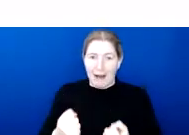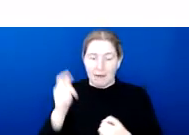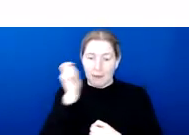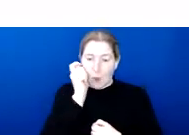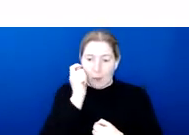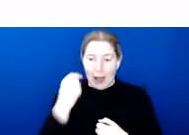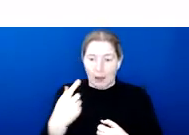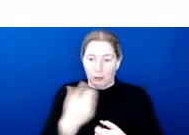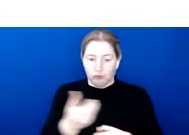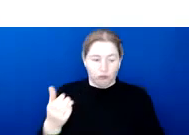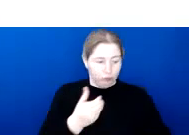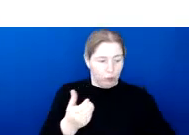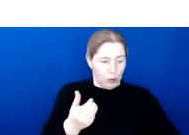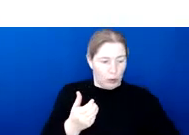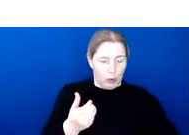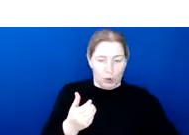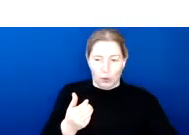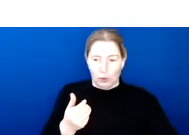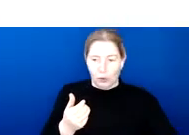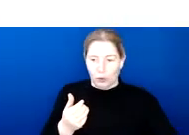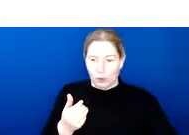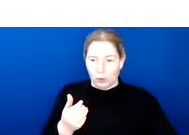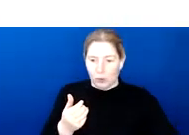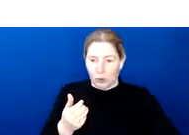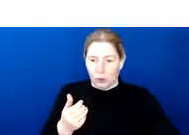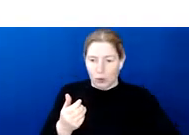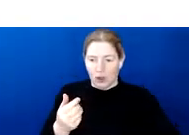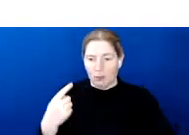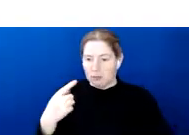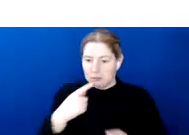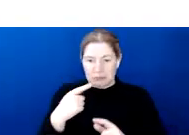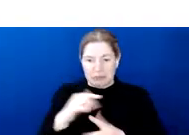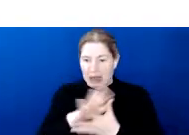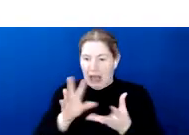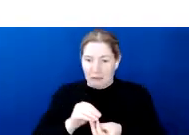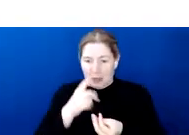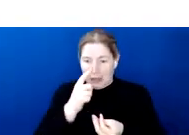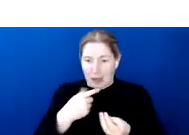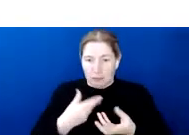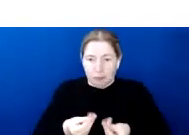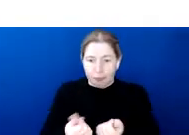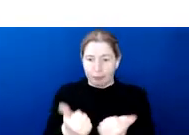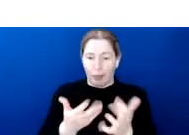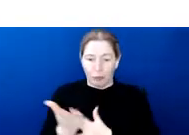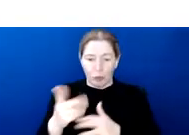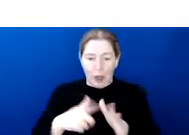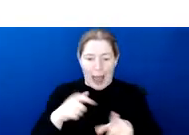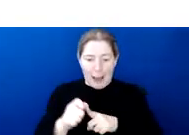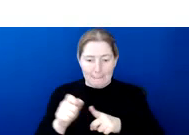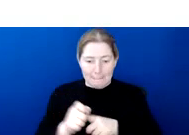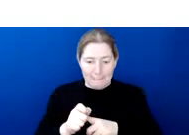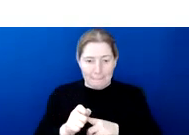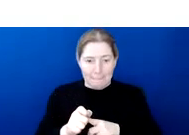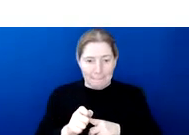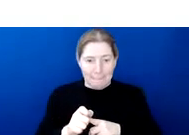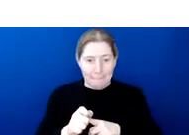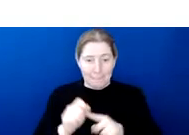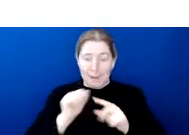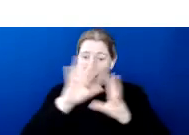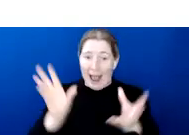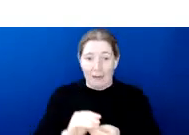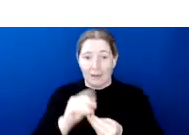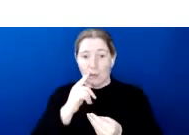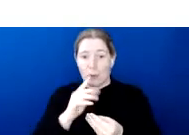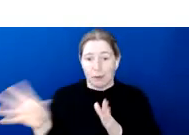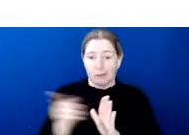hand, so you can you do everything from the app, and everything will be sent into